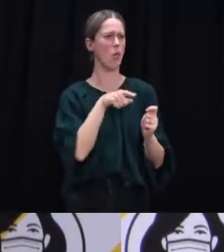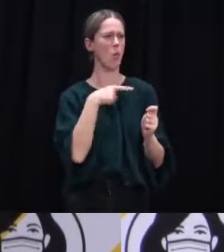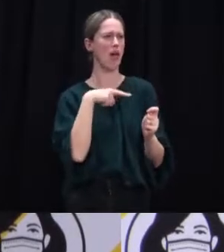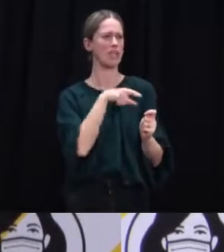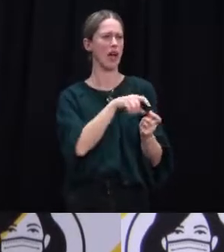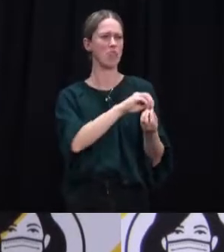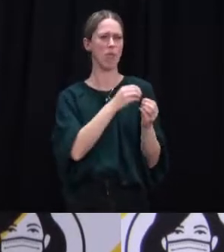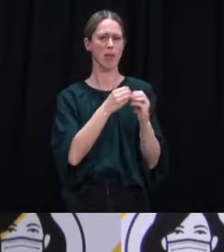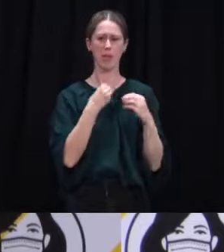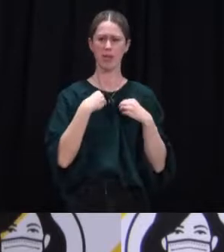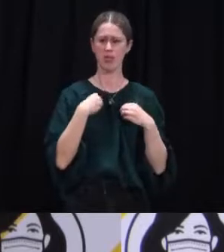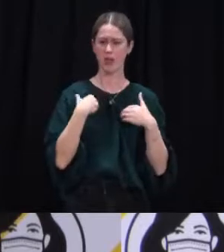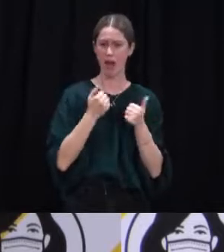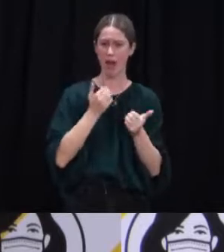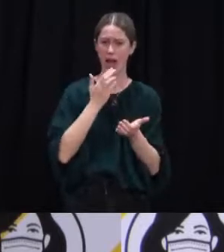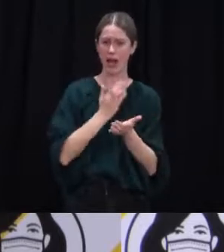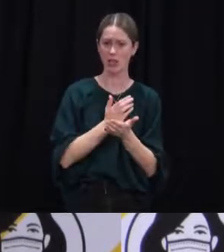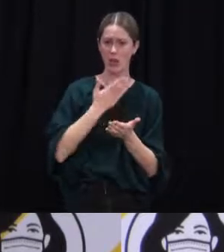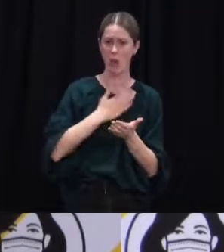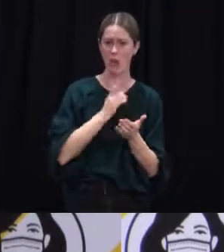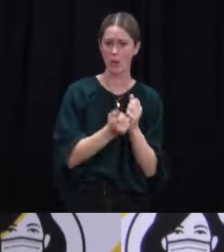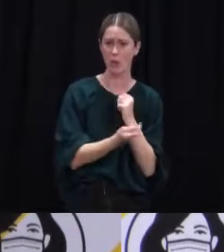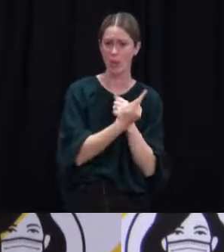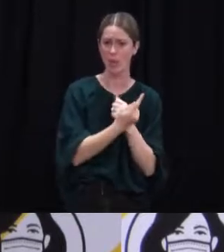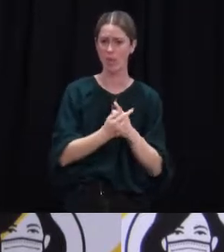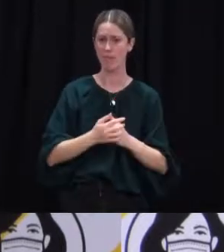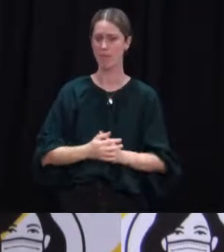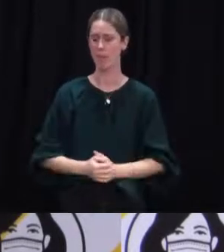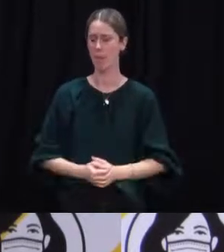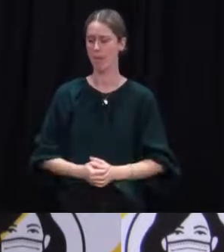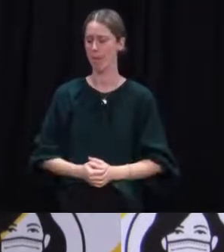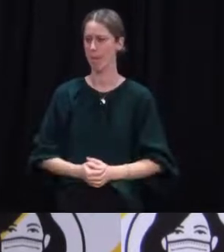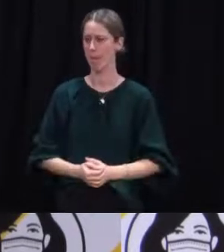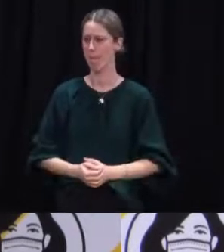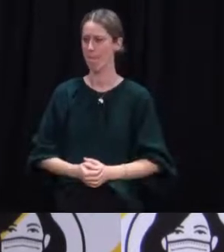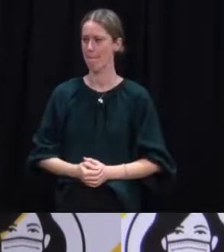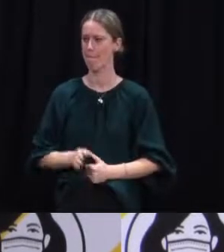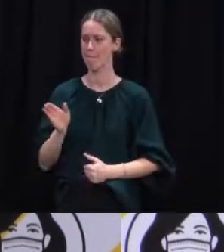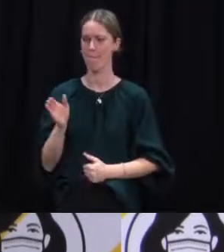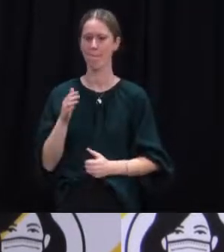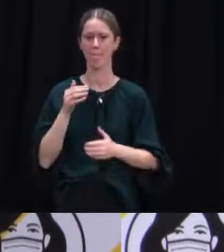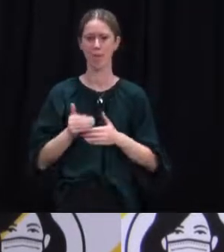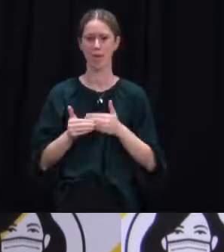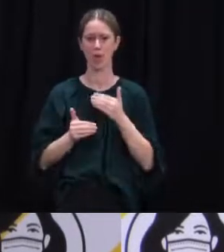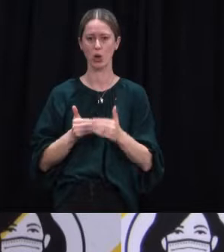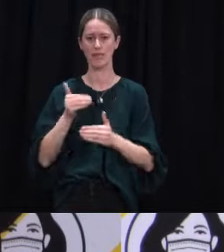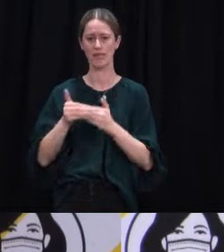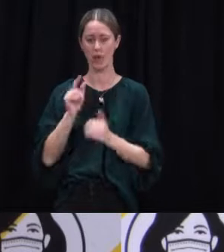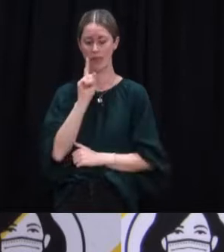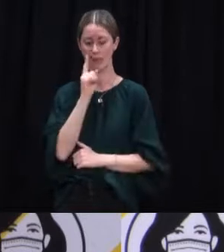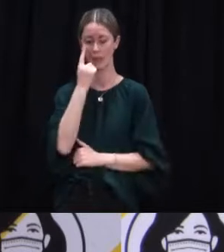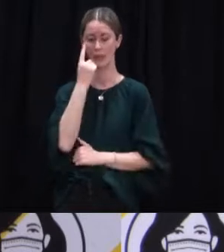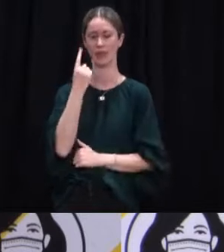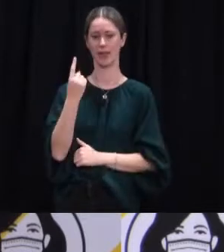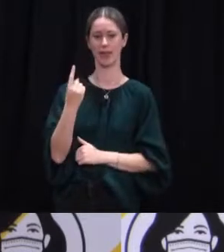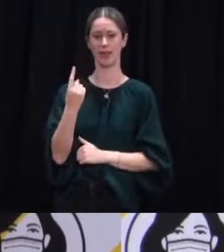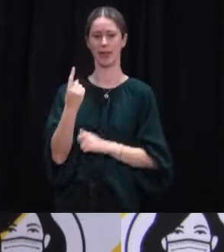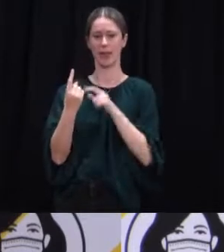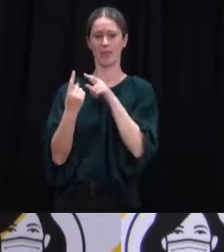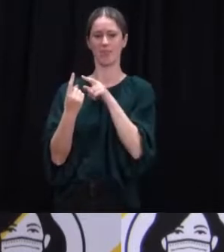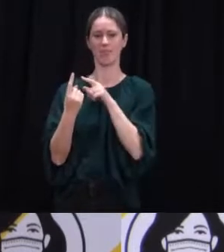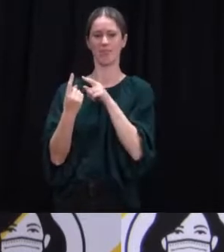no progress on that. What is going on with saliva testing? What is the problem? Does the Ministry of Health actually want saliva testing to occur?